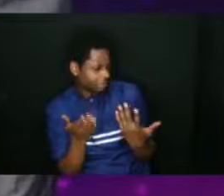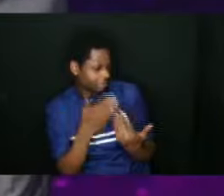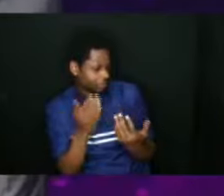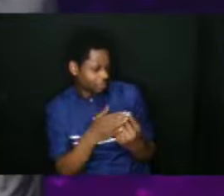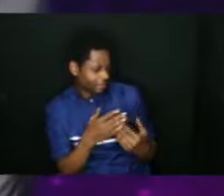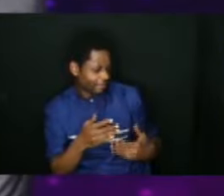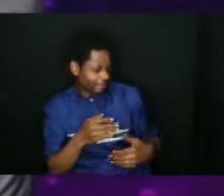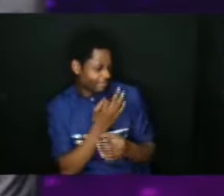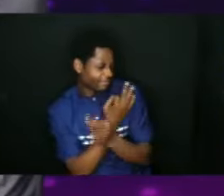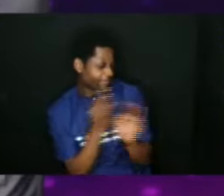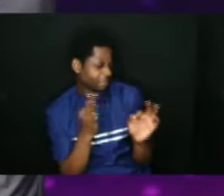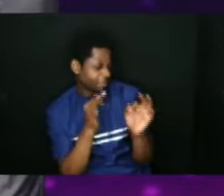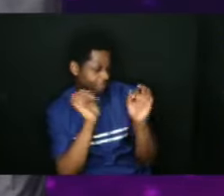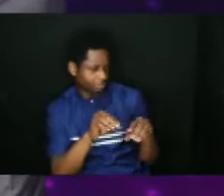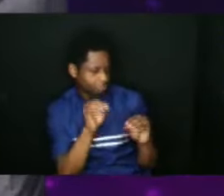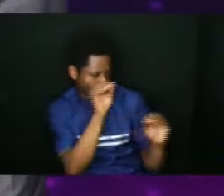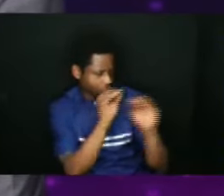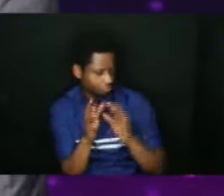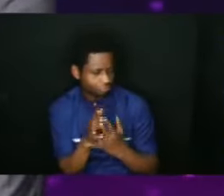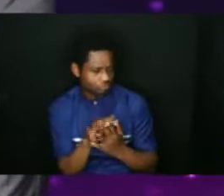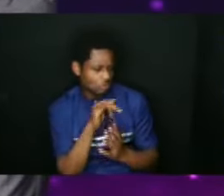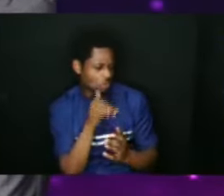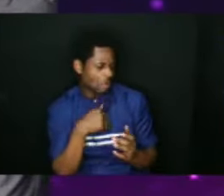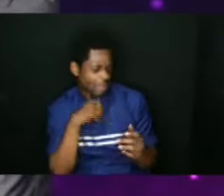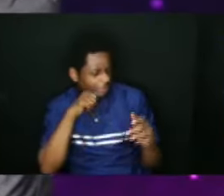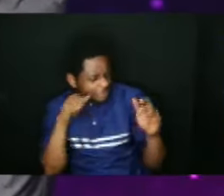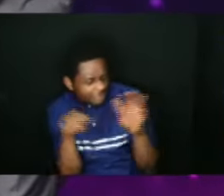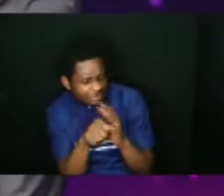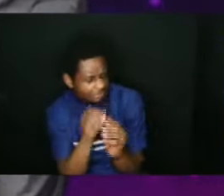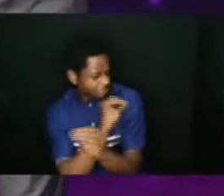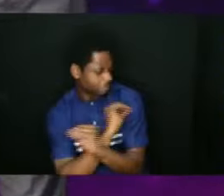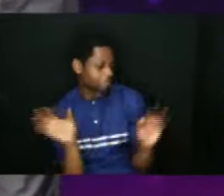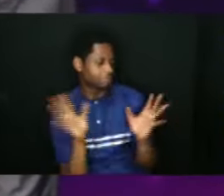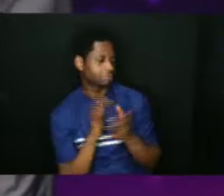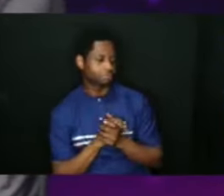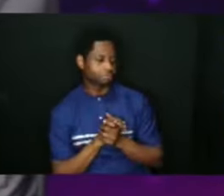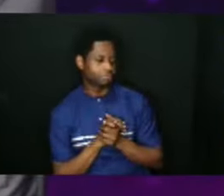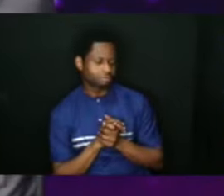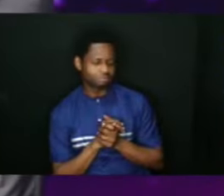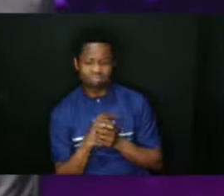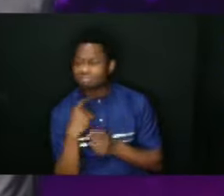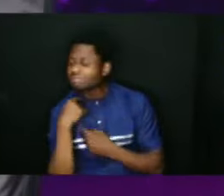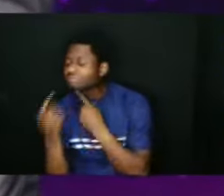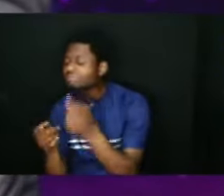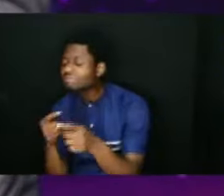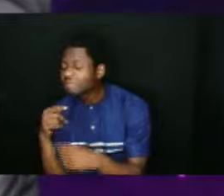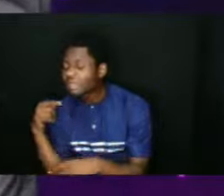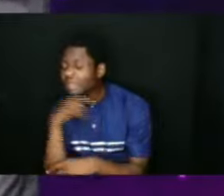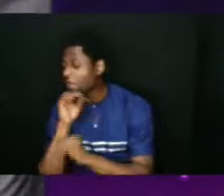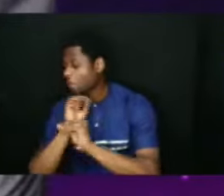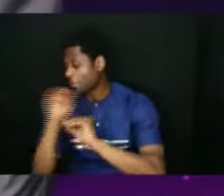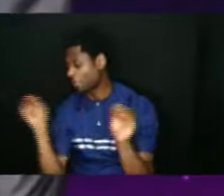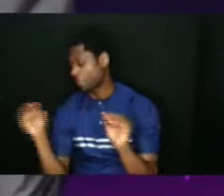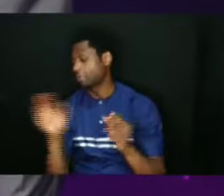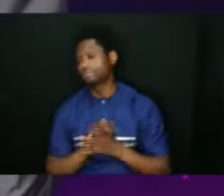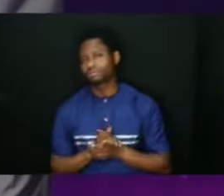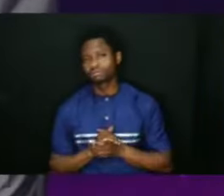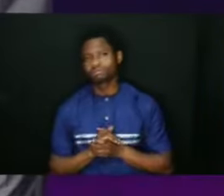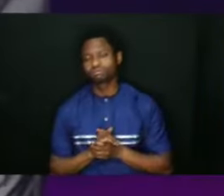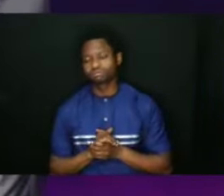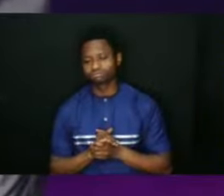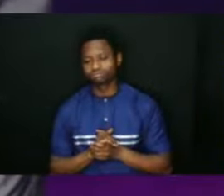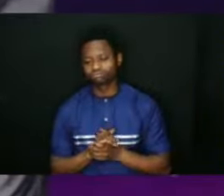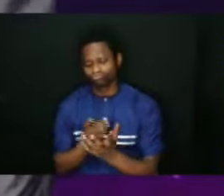There are no secrets. You tell no lie.